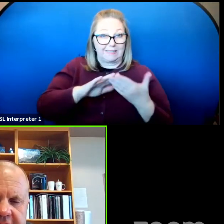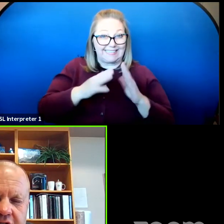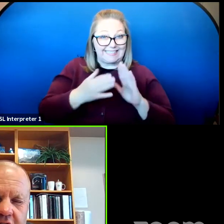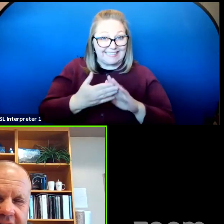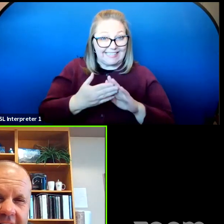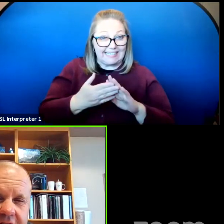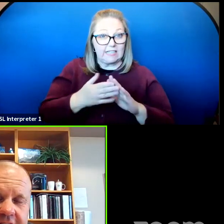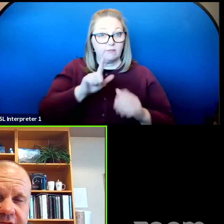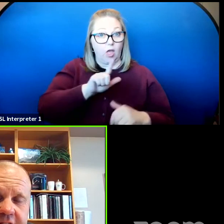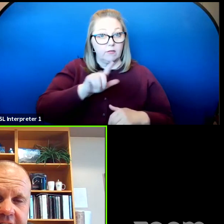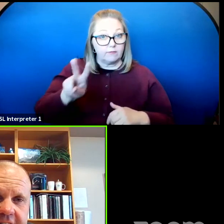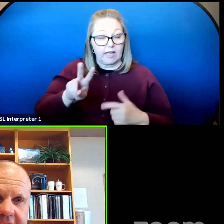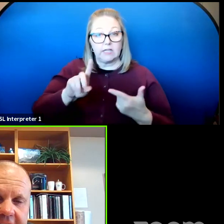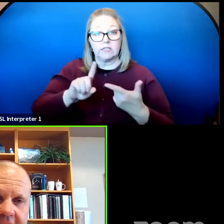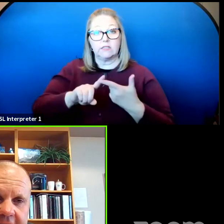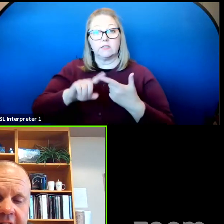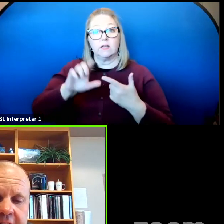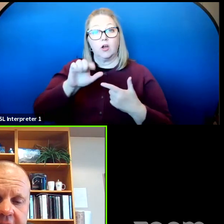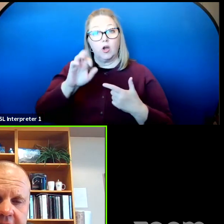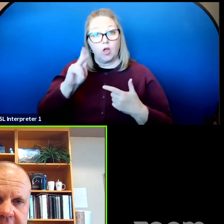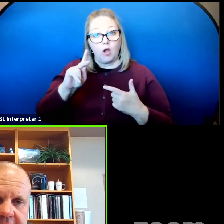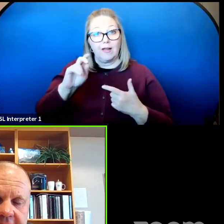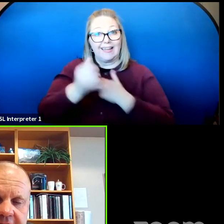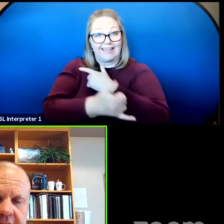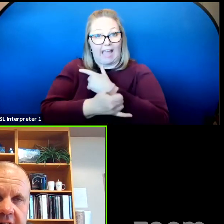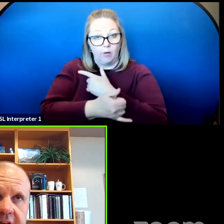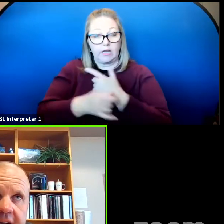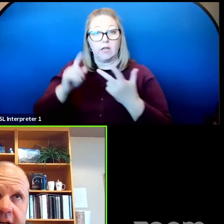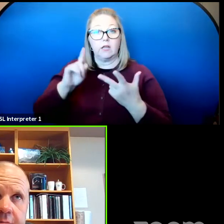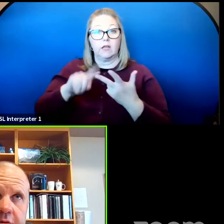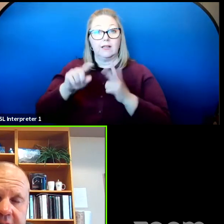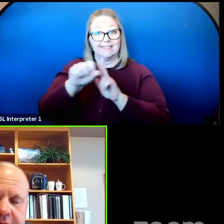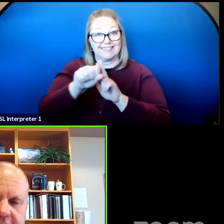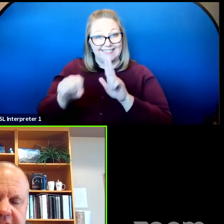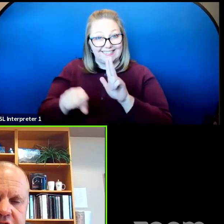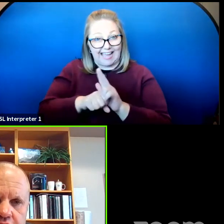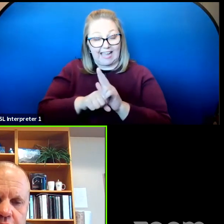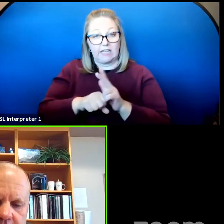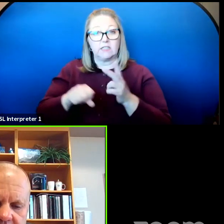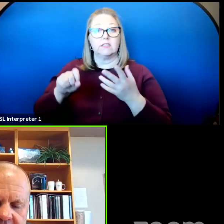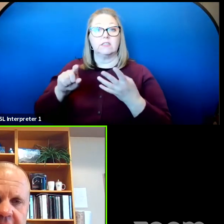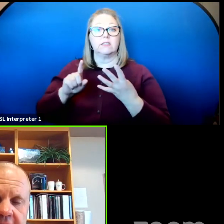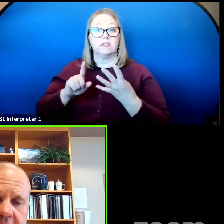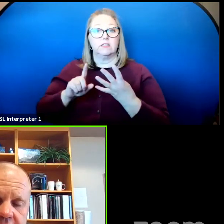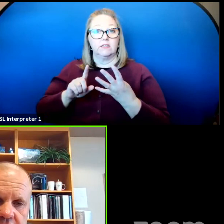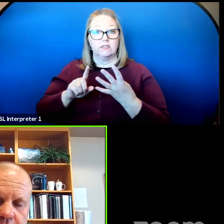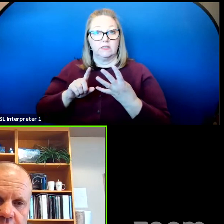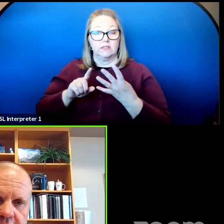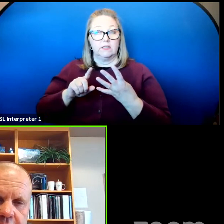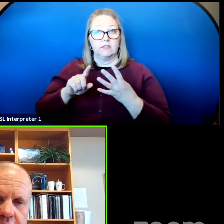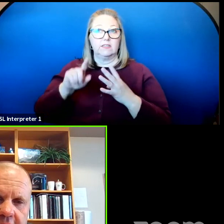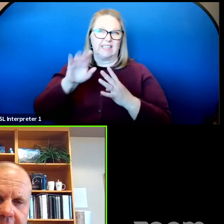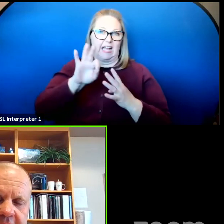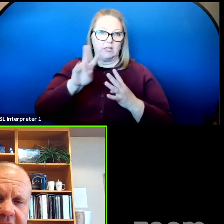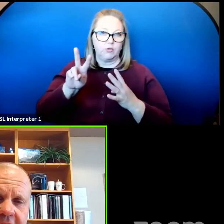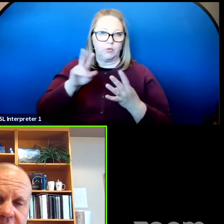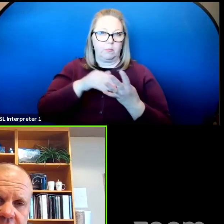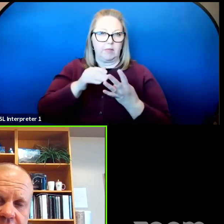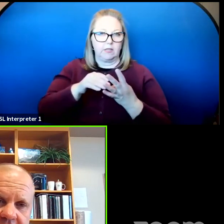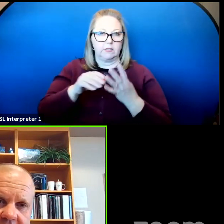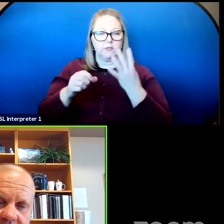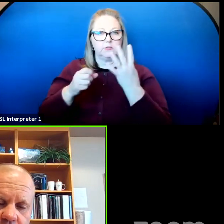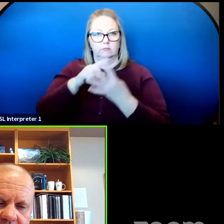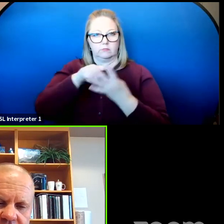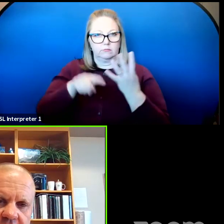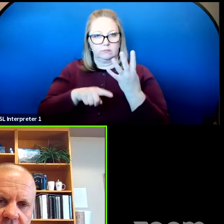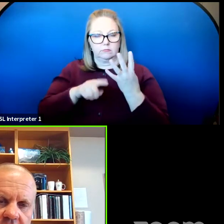Las Vegas, Clark County's funding, and the state's approximate $92 million to support the programming. To